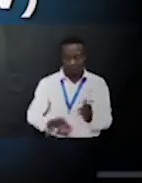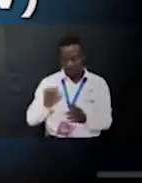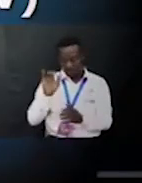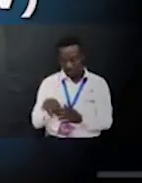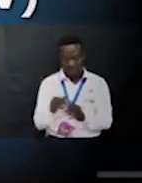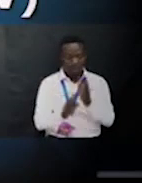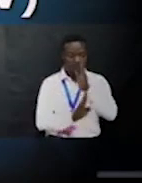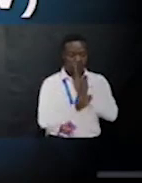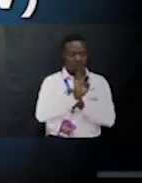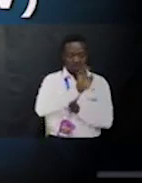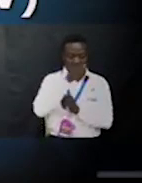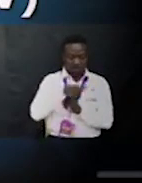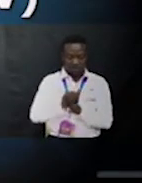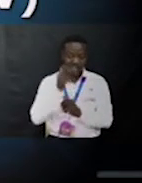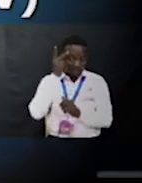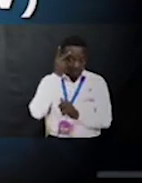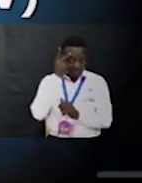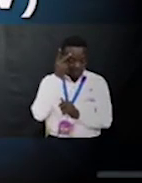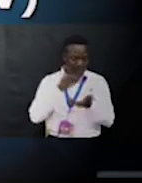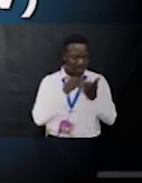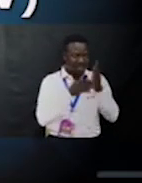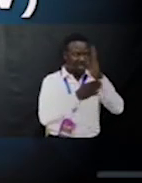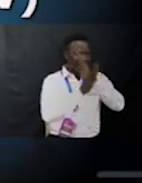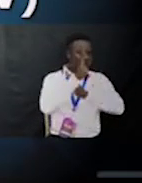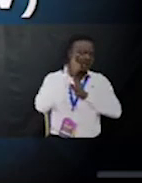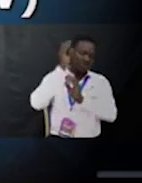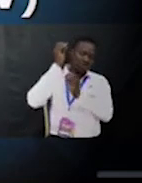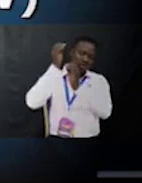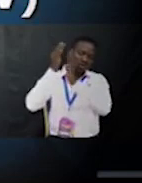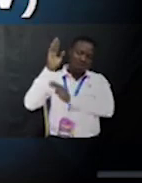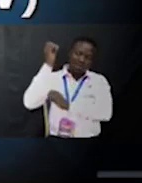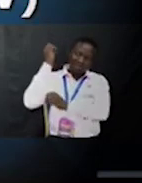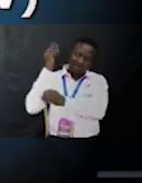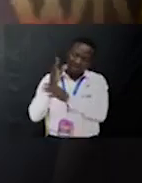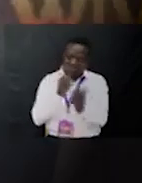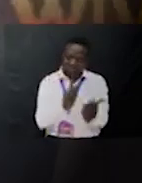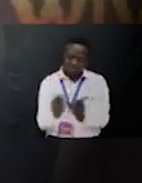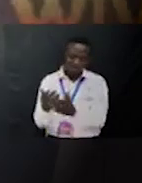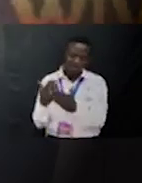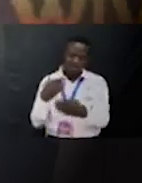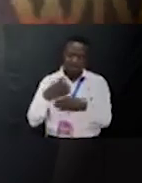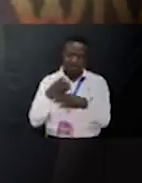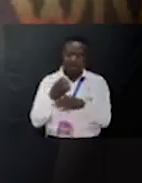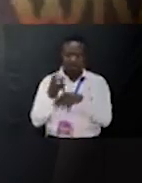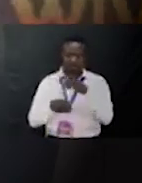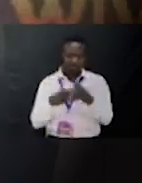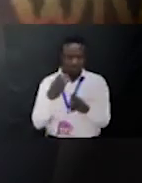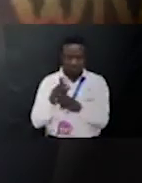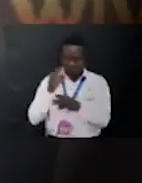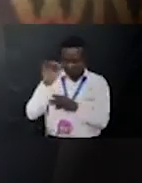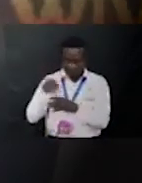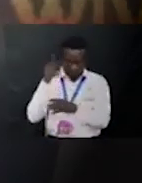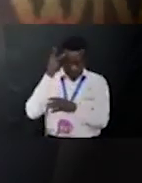eternal purpose. Something that God planned before the creation of the world. It has been with God ever